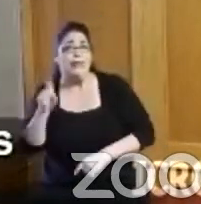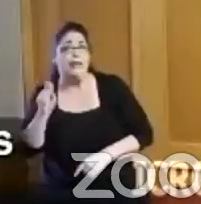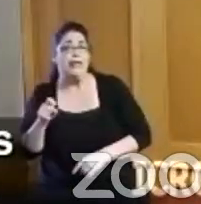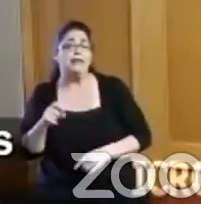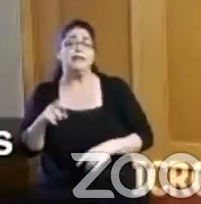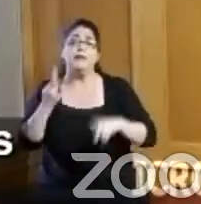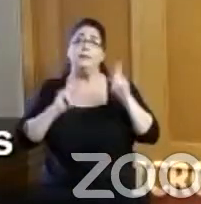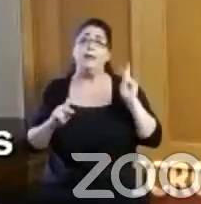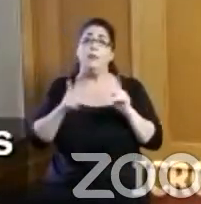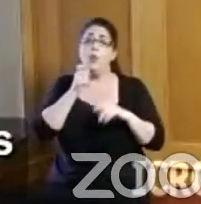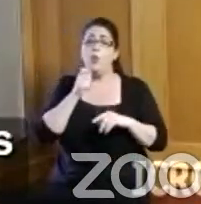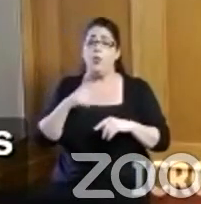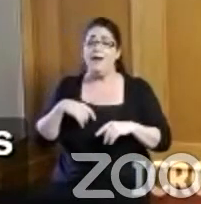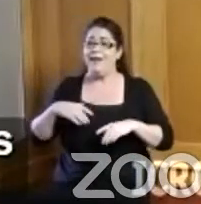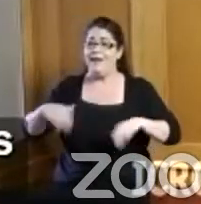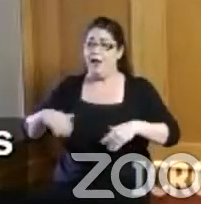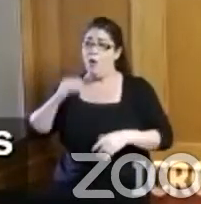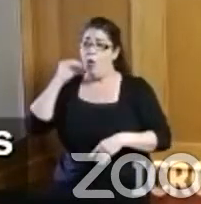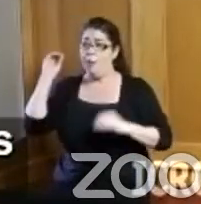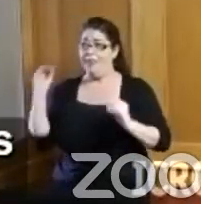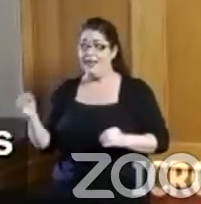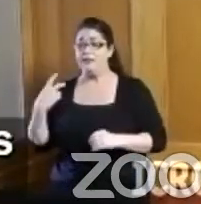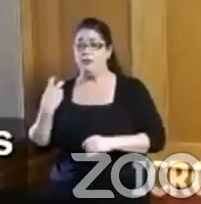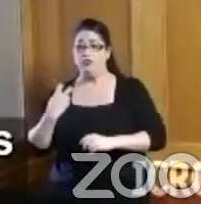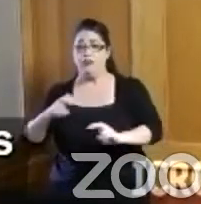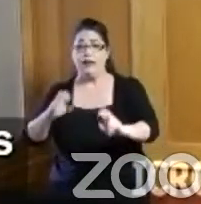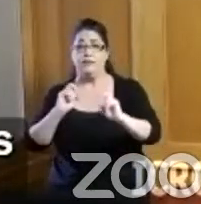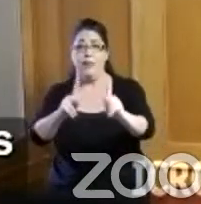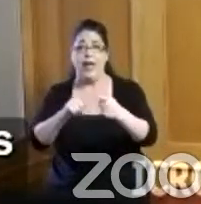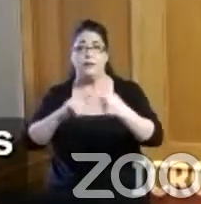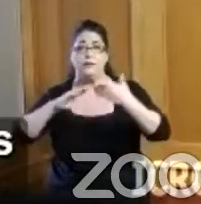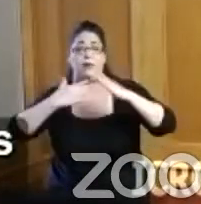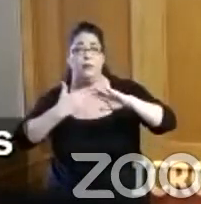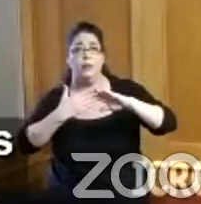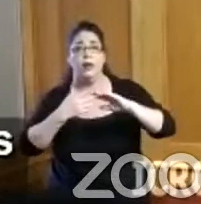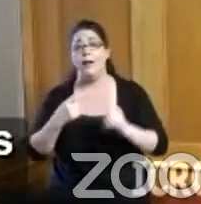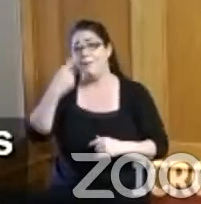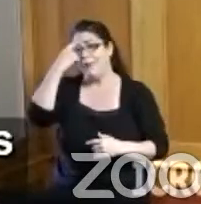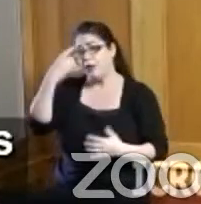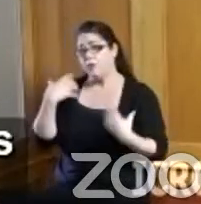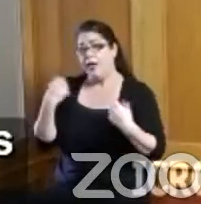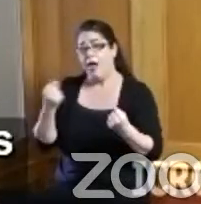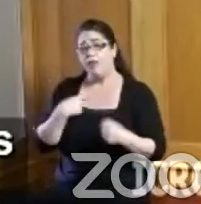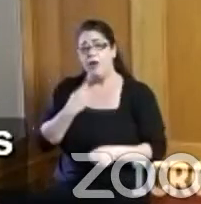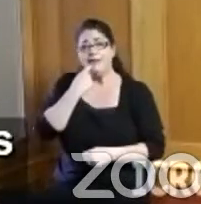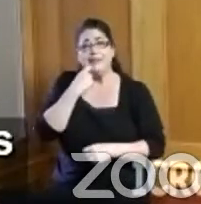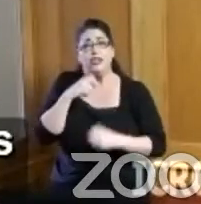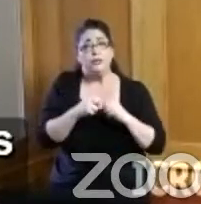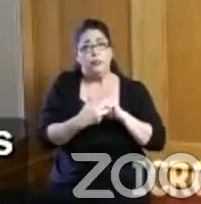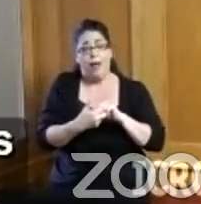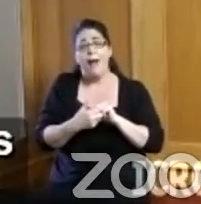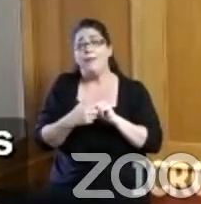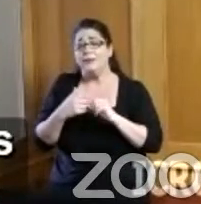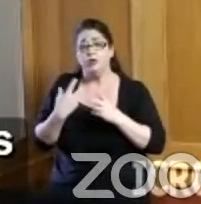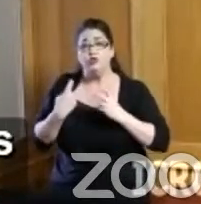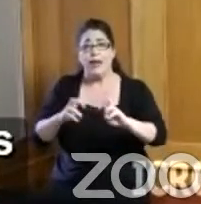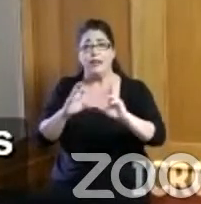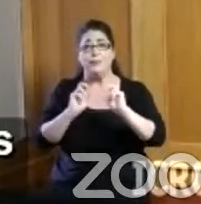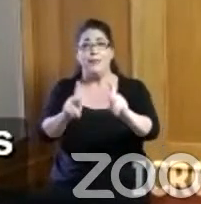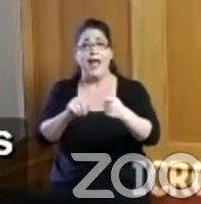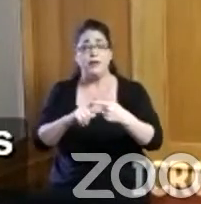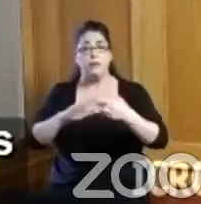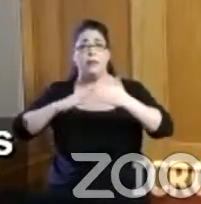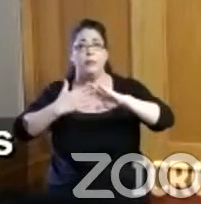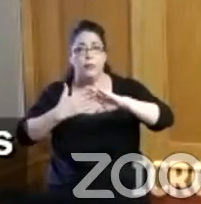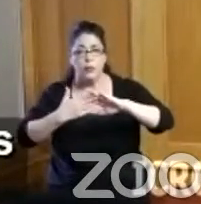to the community with mental health or addiction issues. We intend to cover that territory with these dollars and set